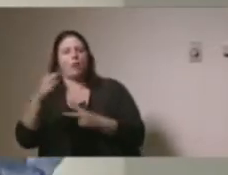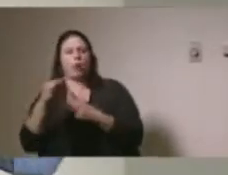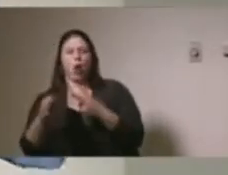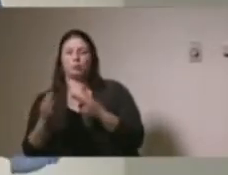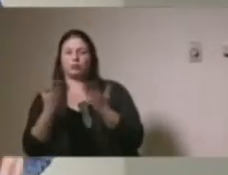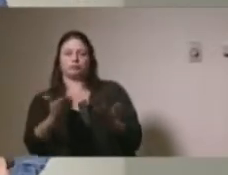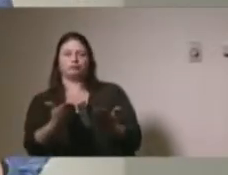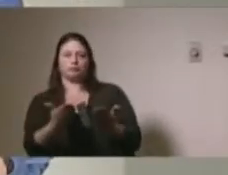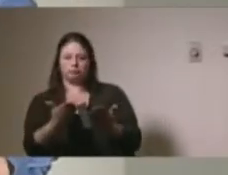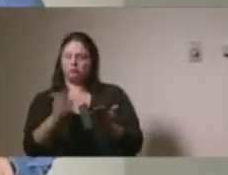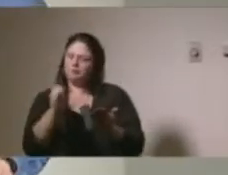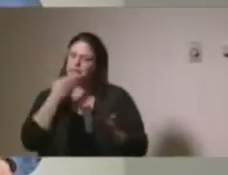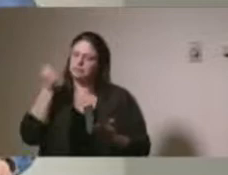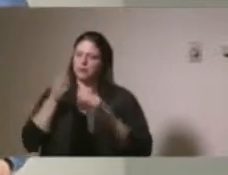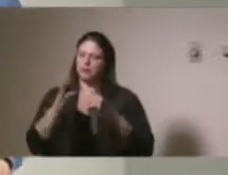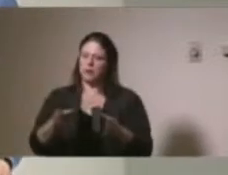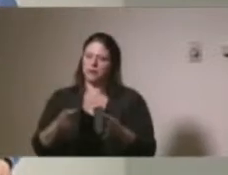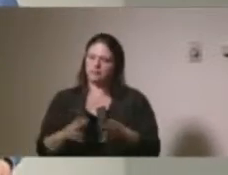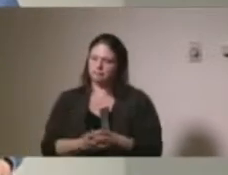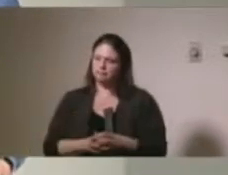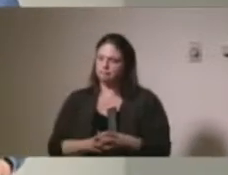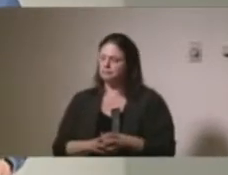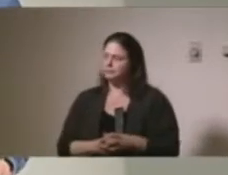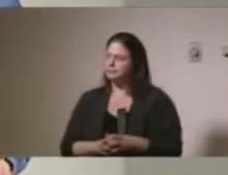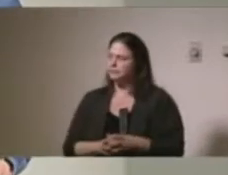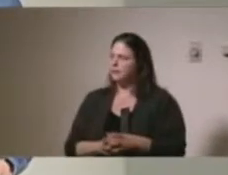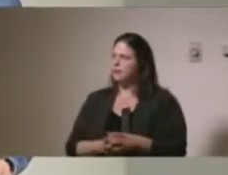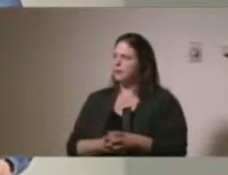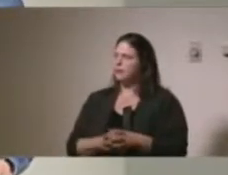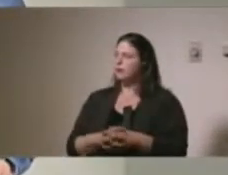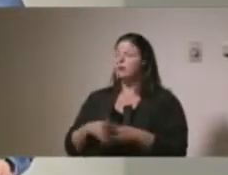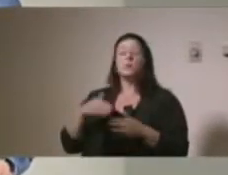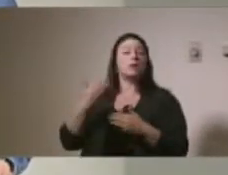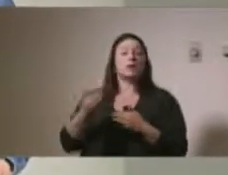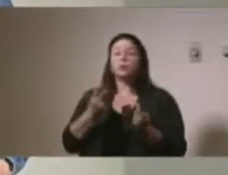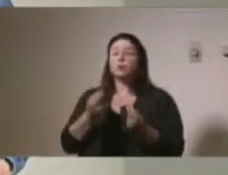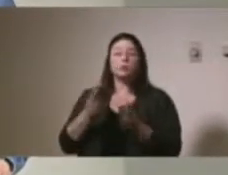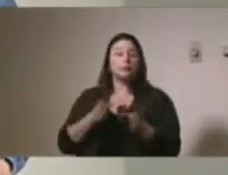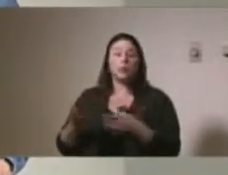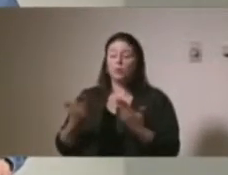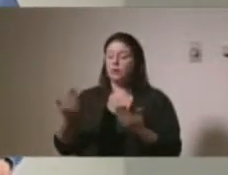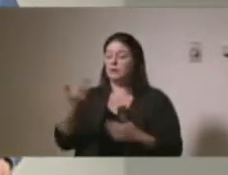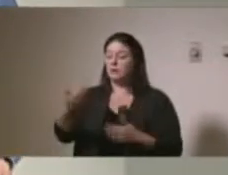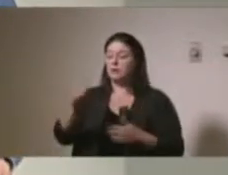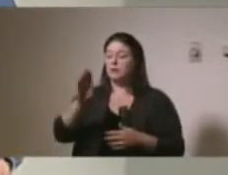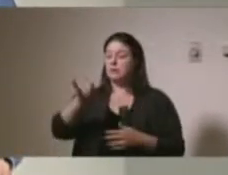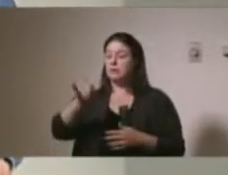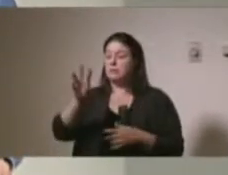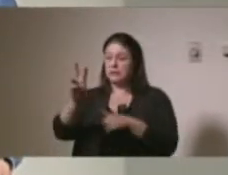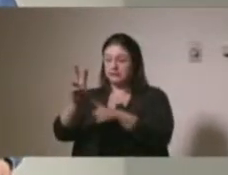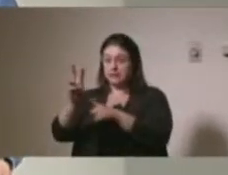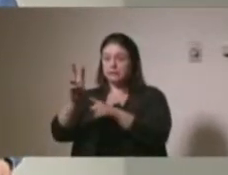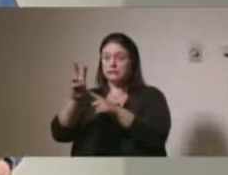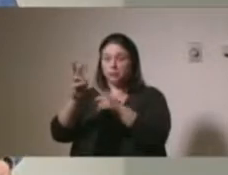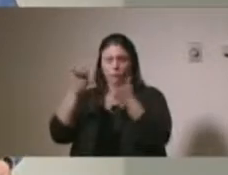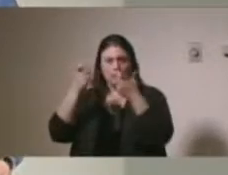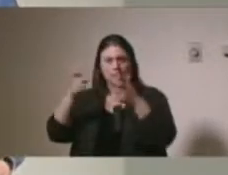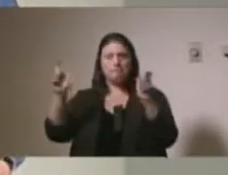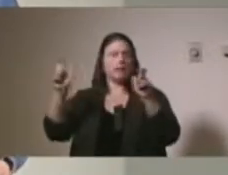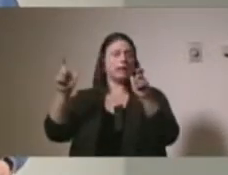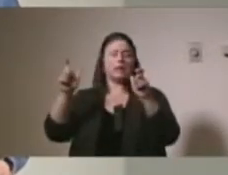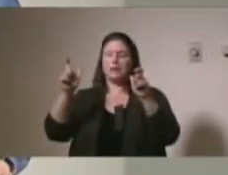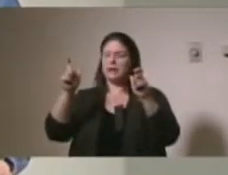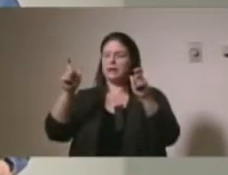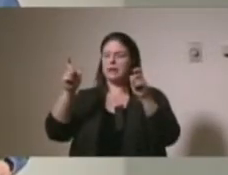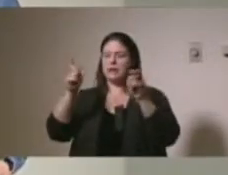Just some of our next steps. On May 6th, we're actually calling for a bigger demonstration. And at